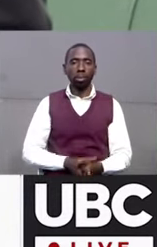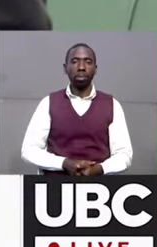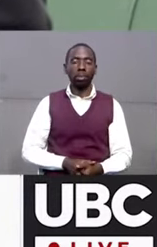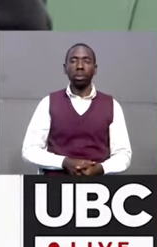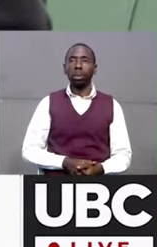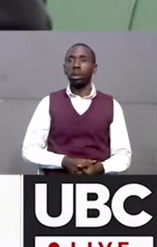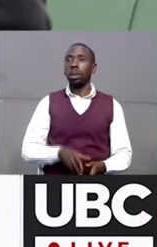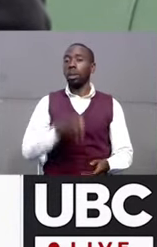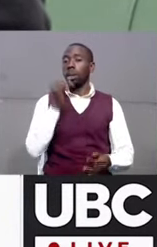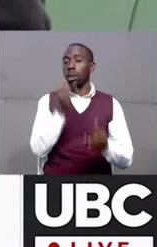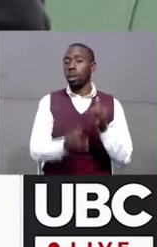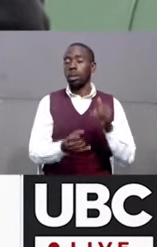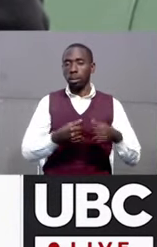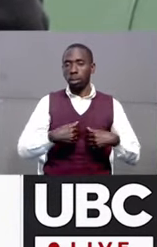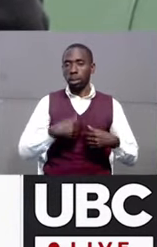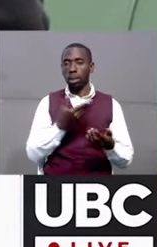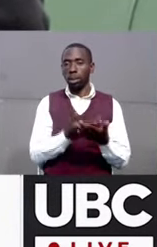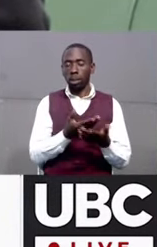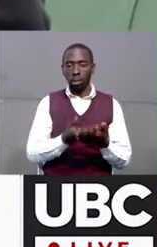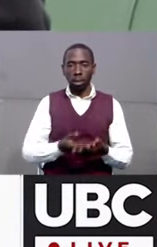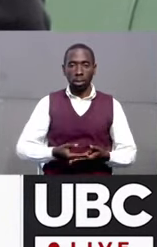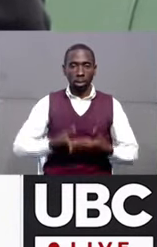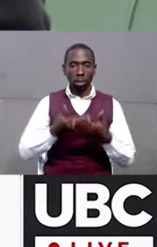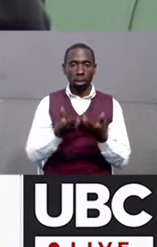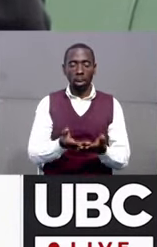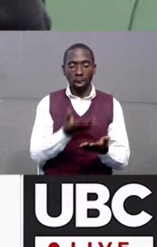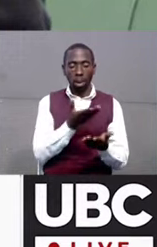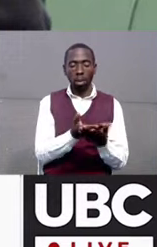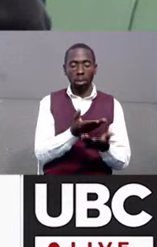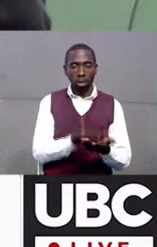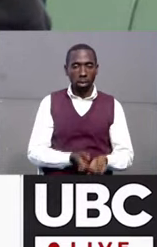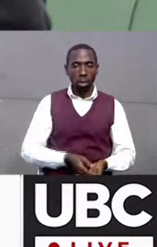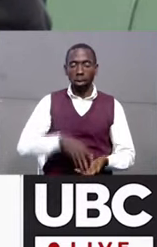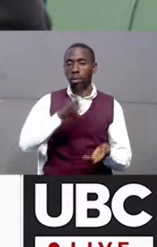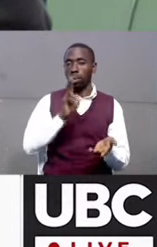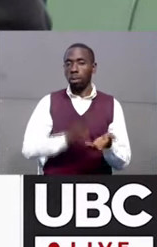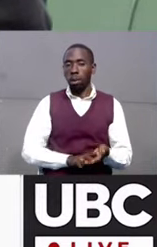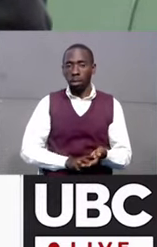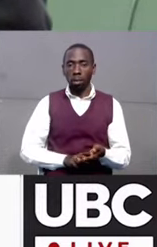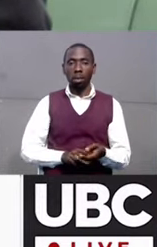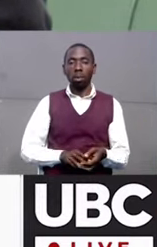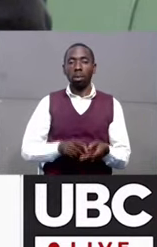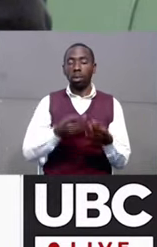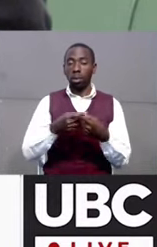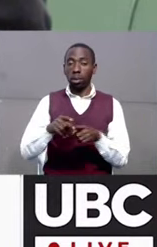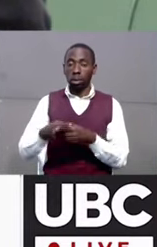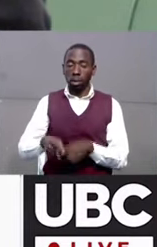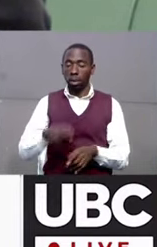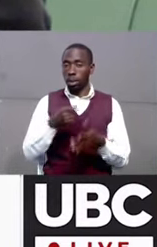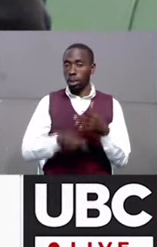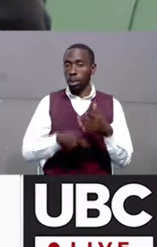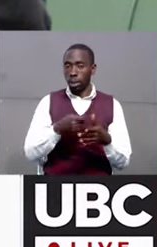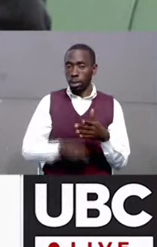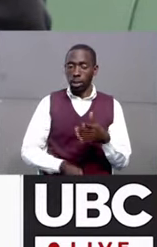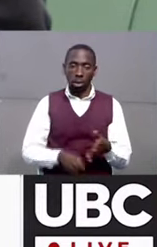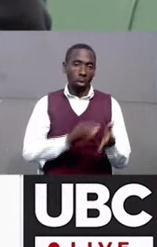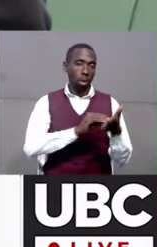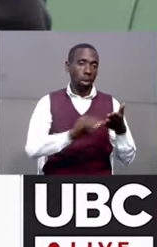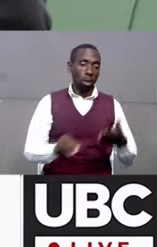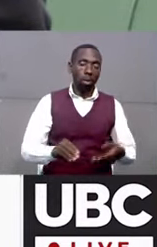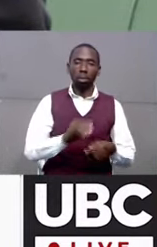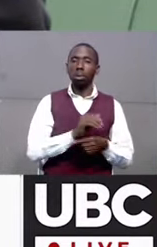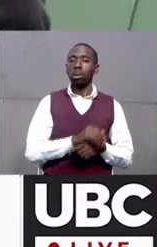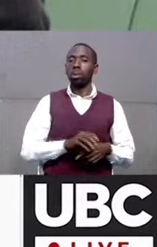Thank you. Lastly, I beg to lay a request for approval of waiver for tax arrears of Kumba University